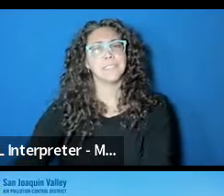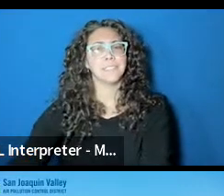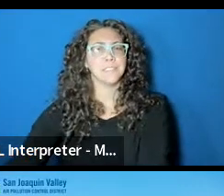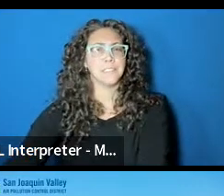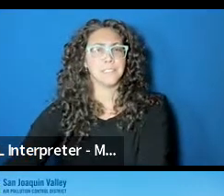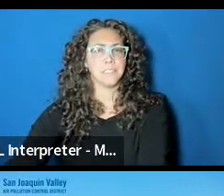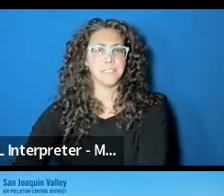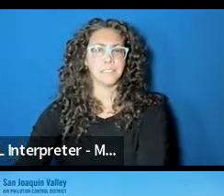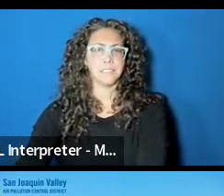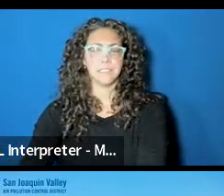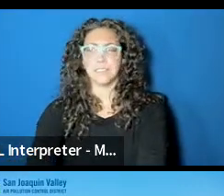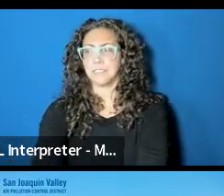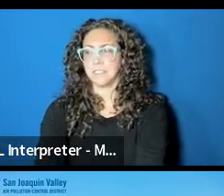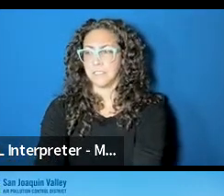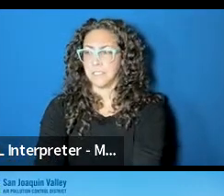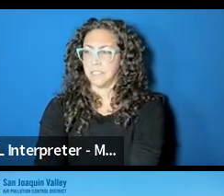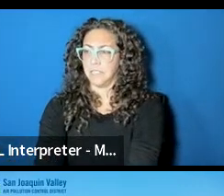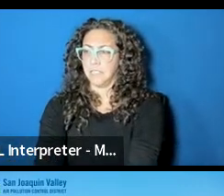Thank you, Margot. This is Thank you. Laura.